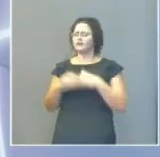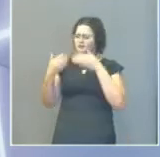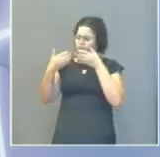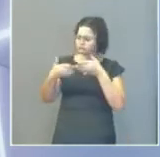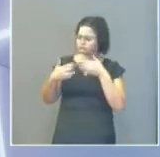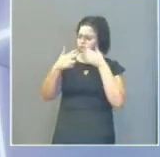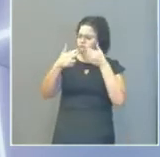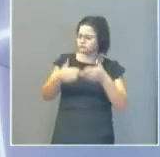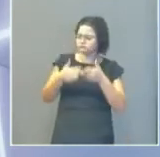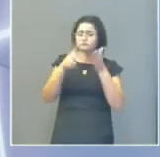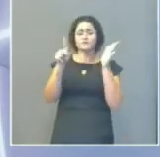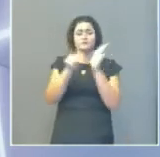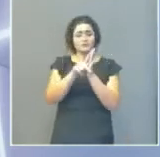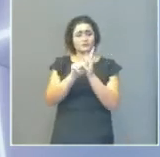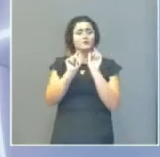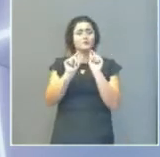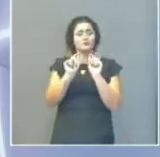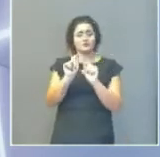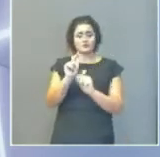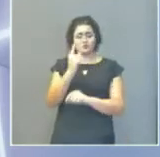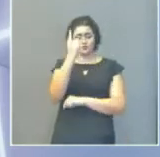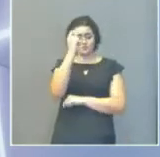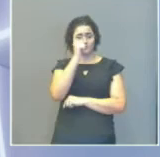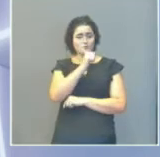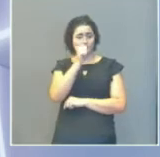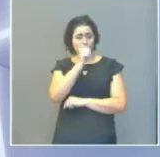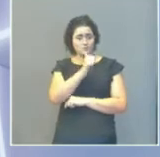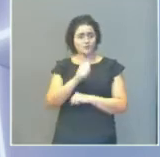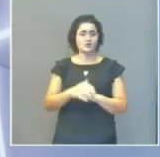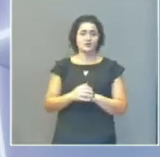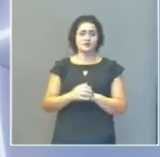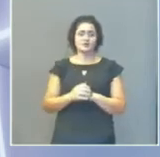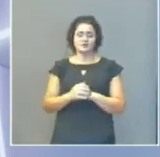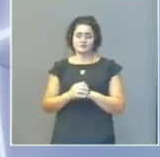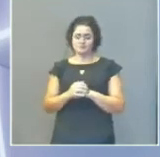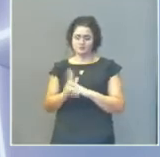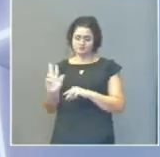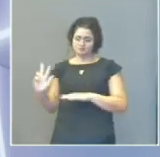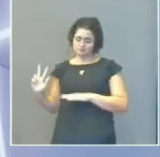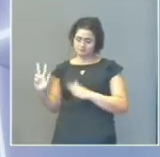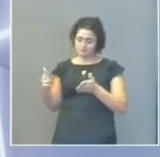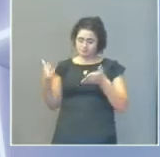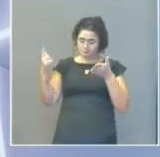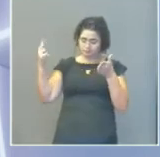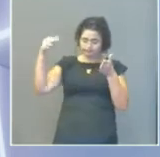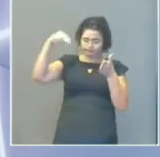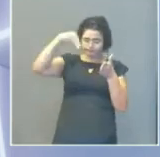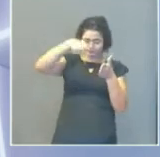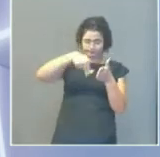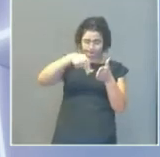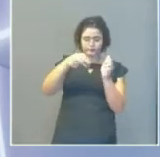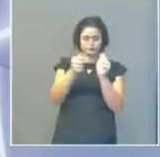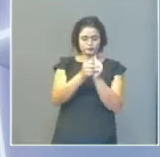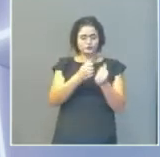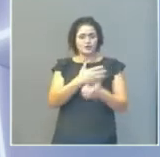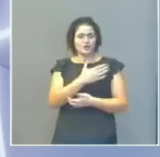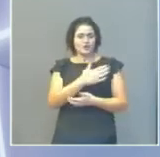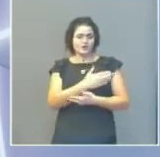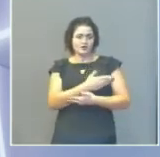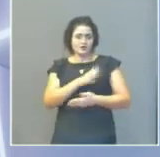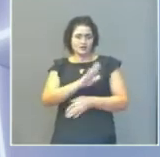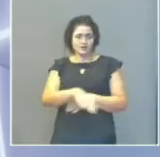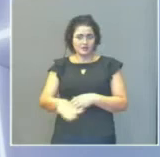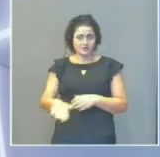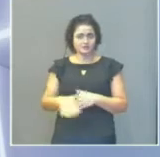said that a woman came on board with child, and her child, as you